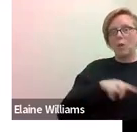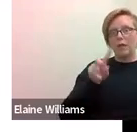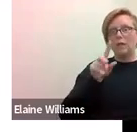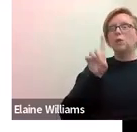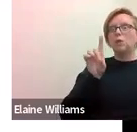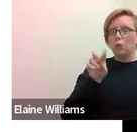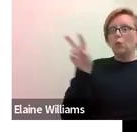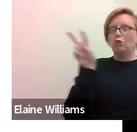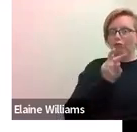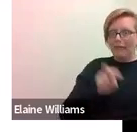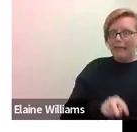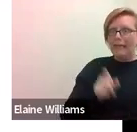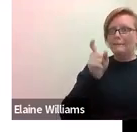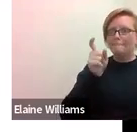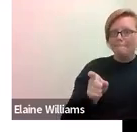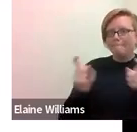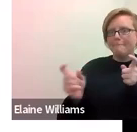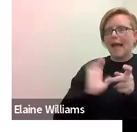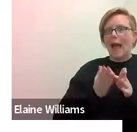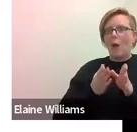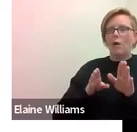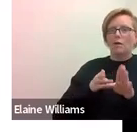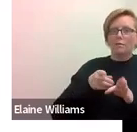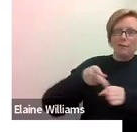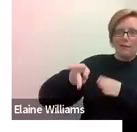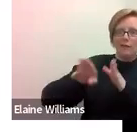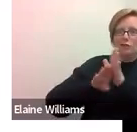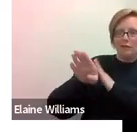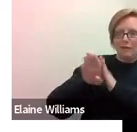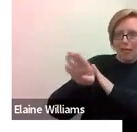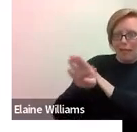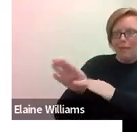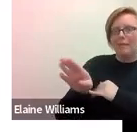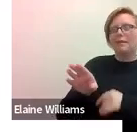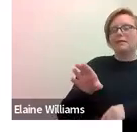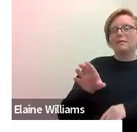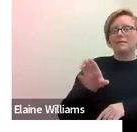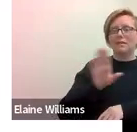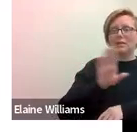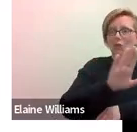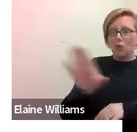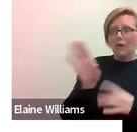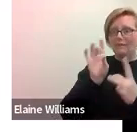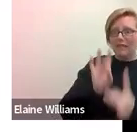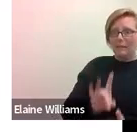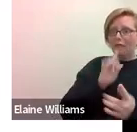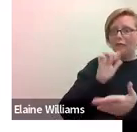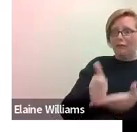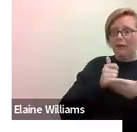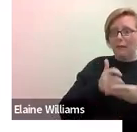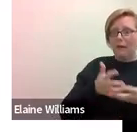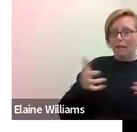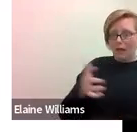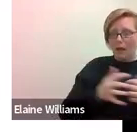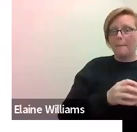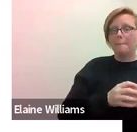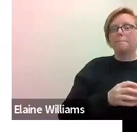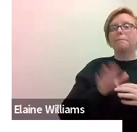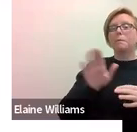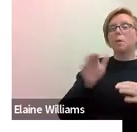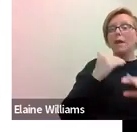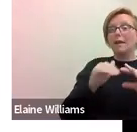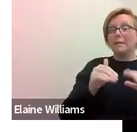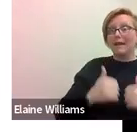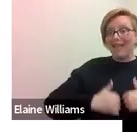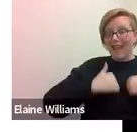PD. We've changed our PD based on feedback we've gotten, so we really appreciate it a lot. Also put your email address in